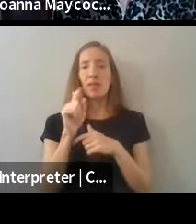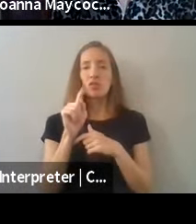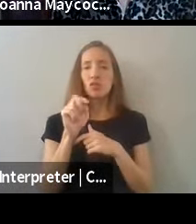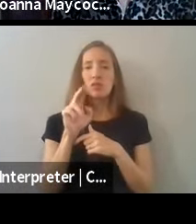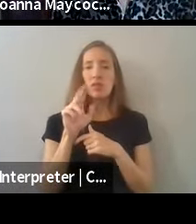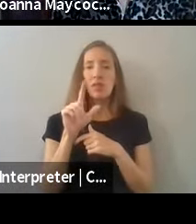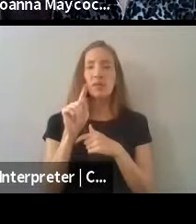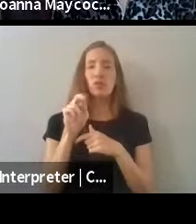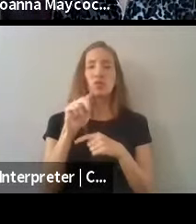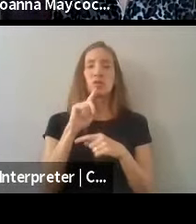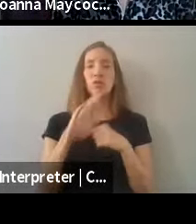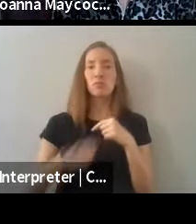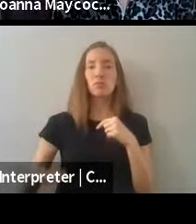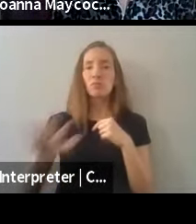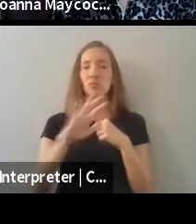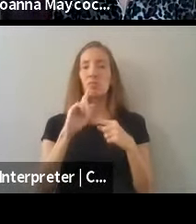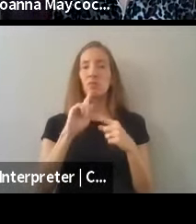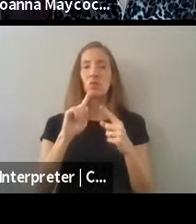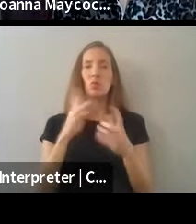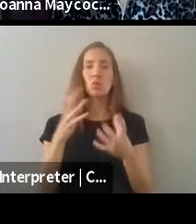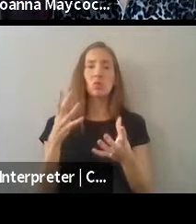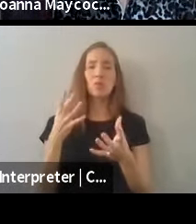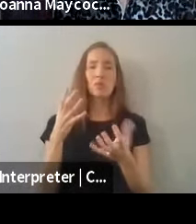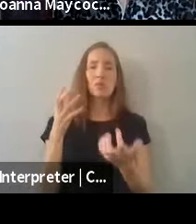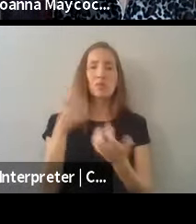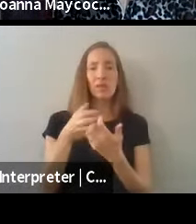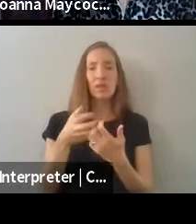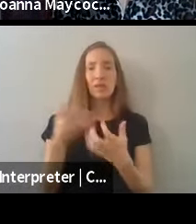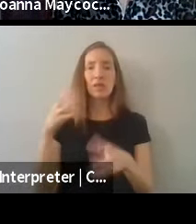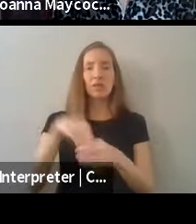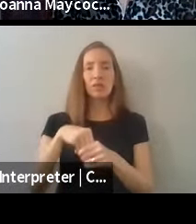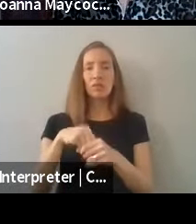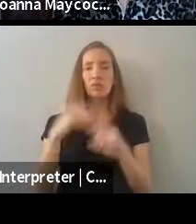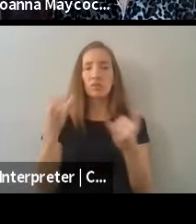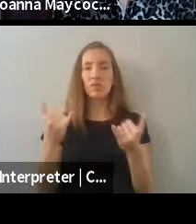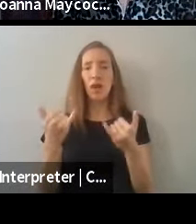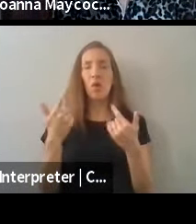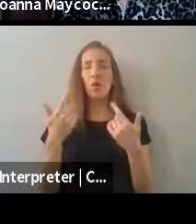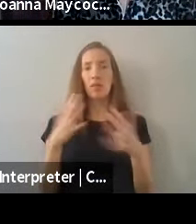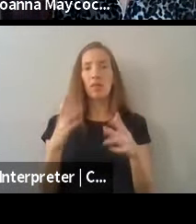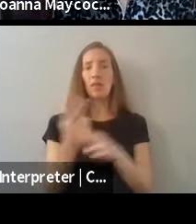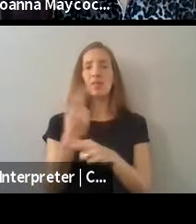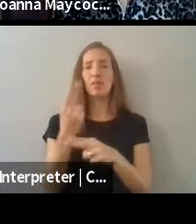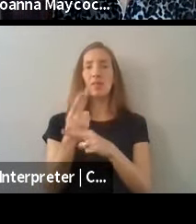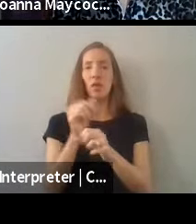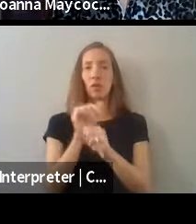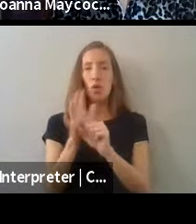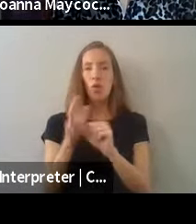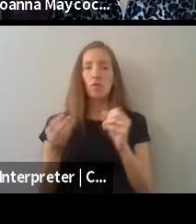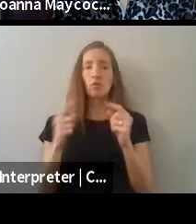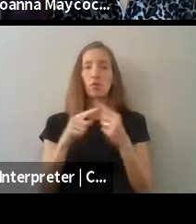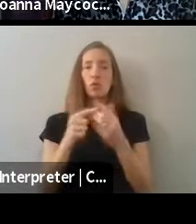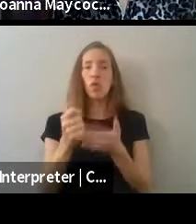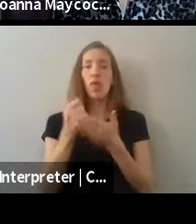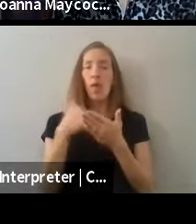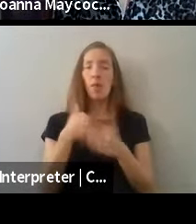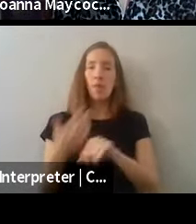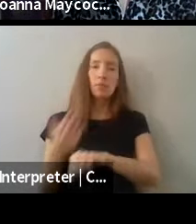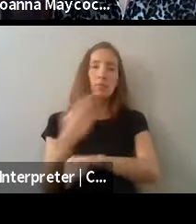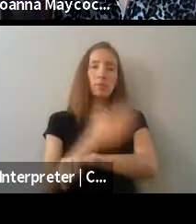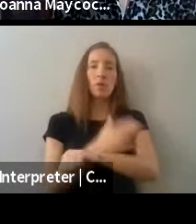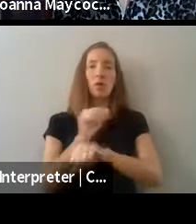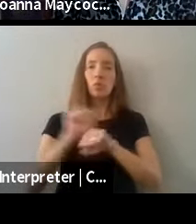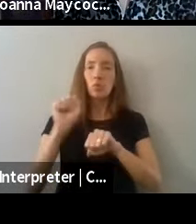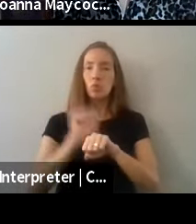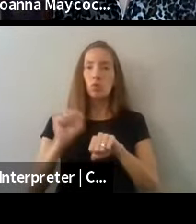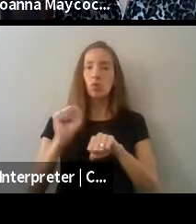let's use COVID to protect our girls further, to be able to come with better working mechanisms and to interact and have a multi-sector